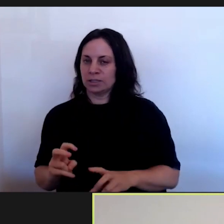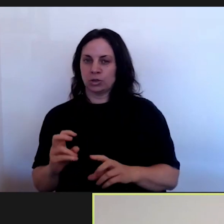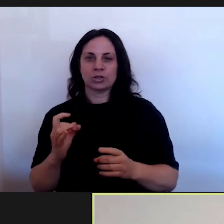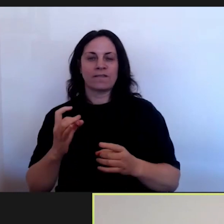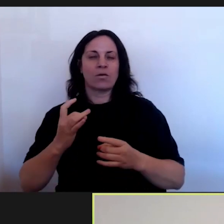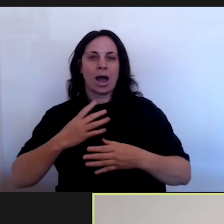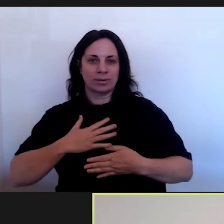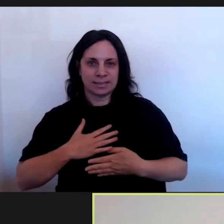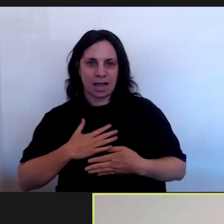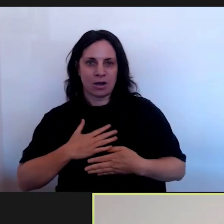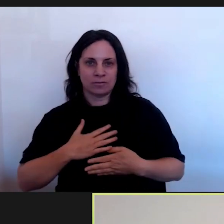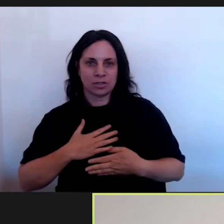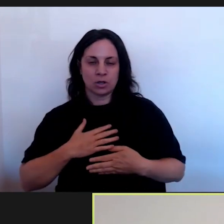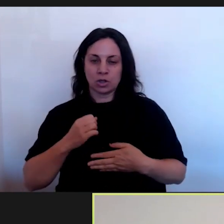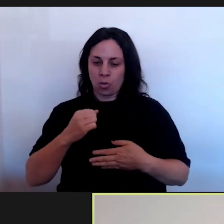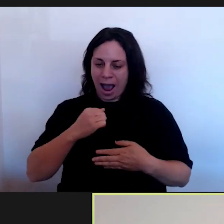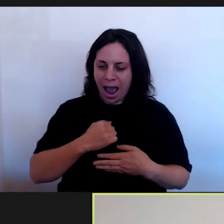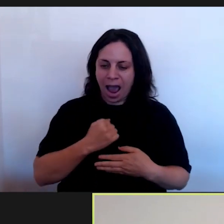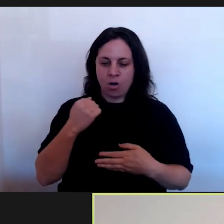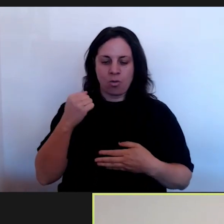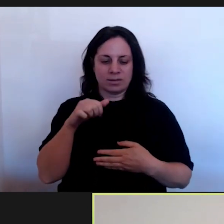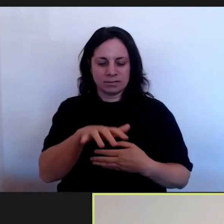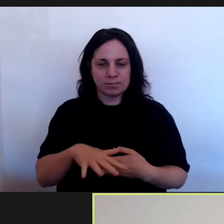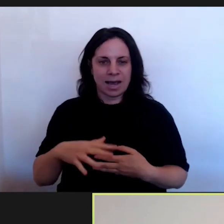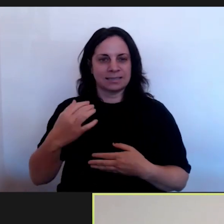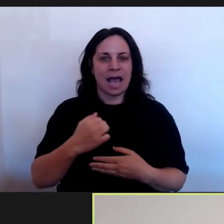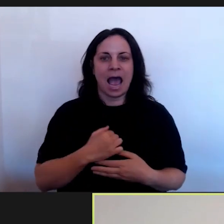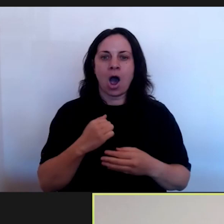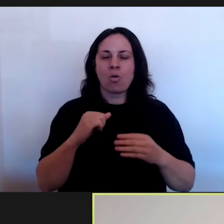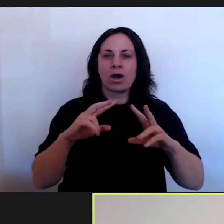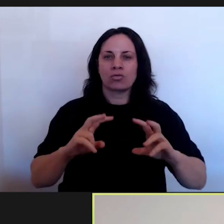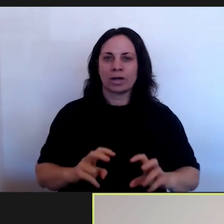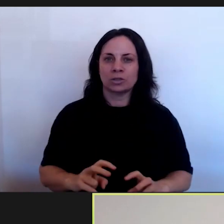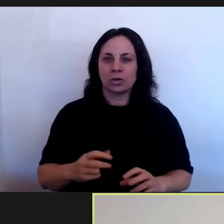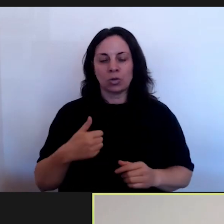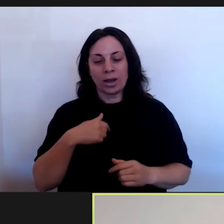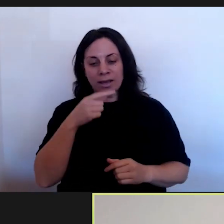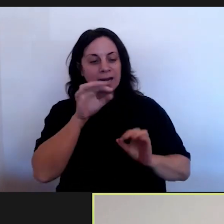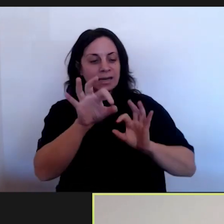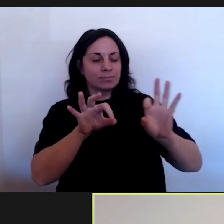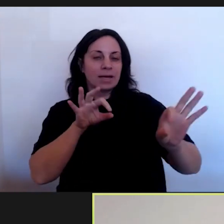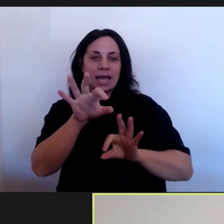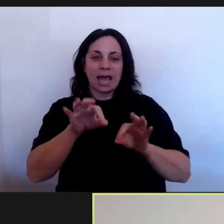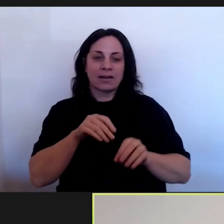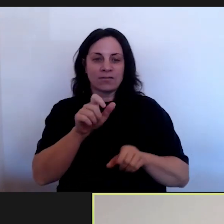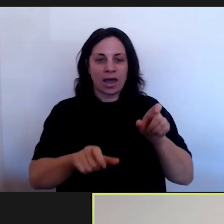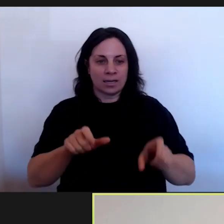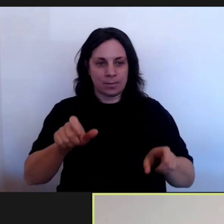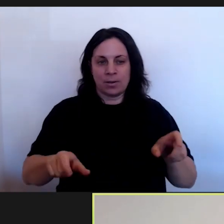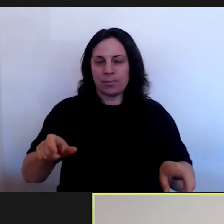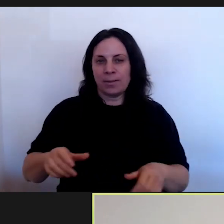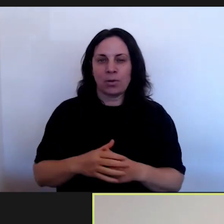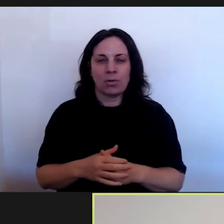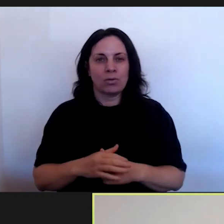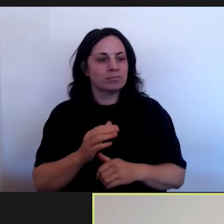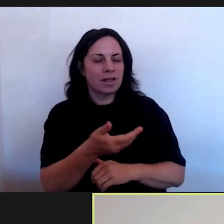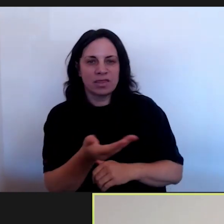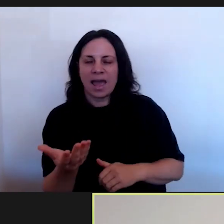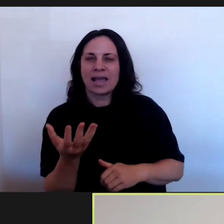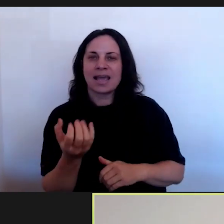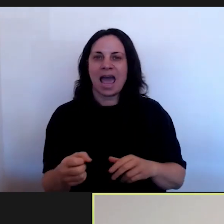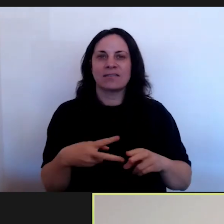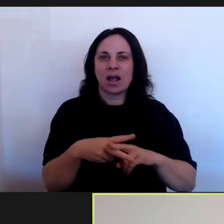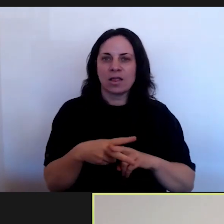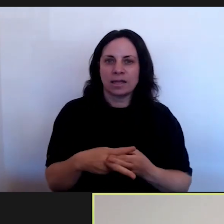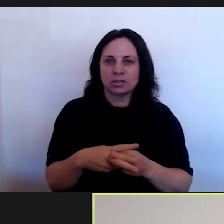So we are owning the space, it's our space. And we can invite people in, like Hafsa, who was talking about the people who have the tools to do